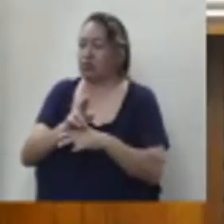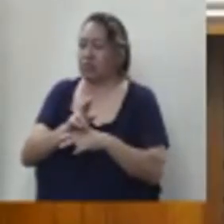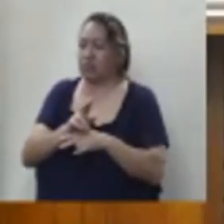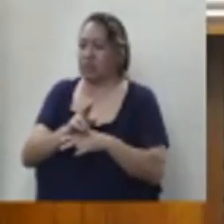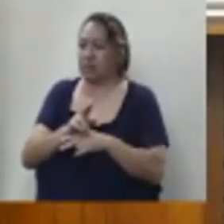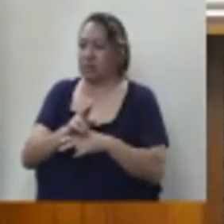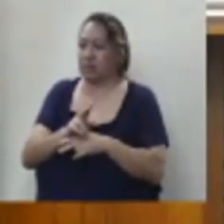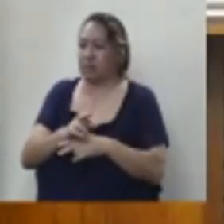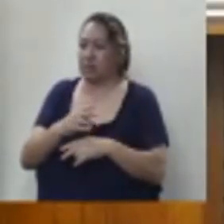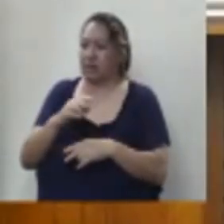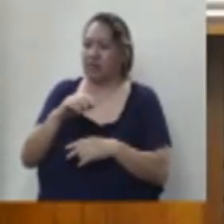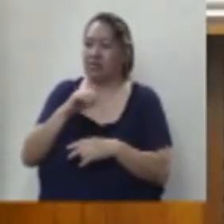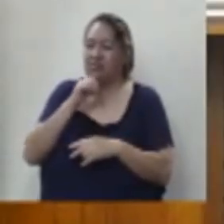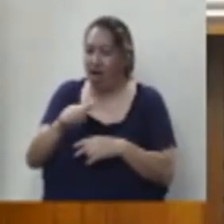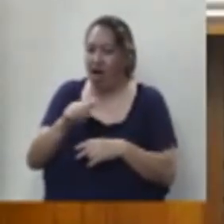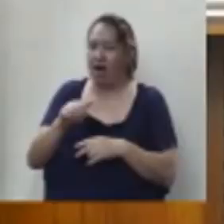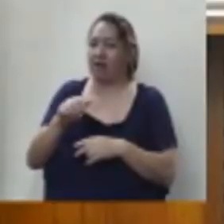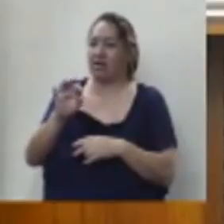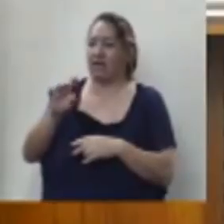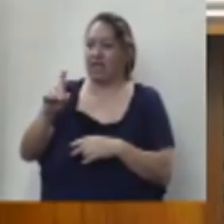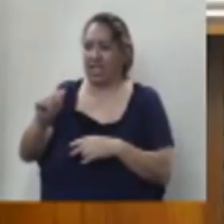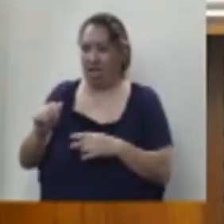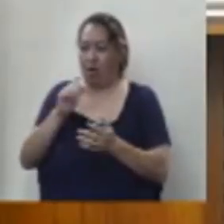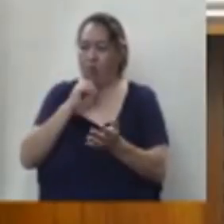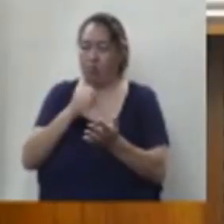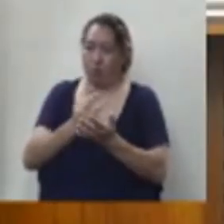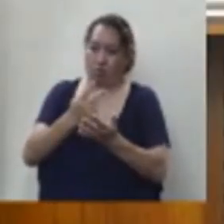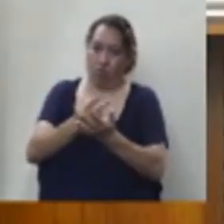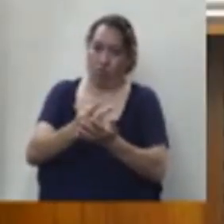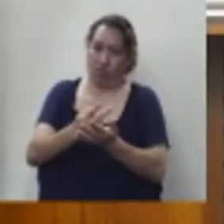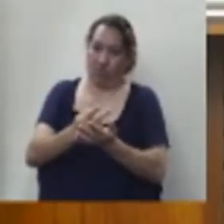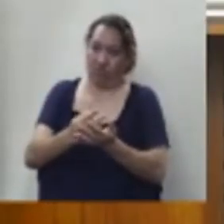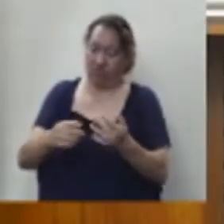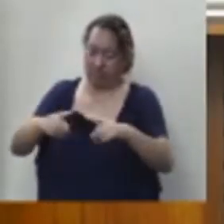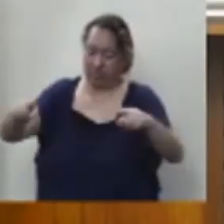or authorized testing. I don't believe, and to my knowledge,